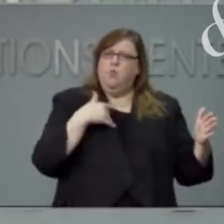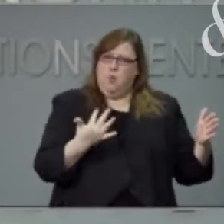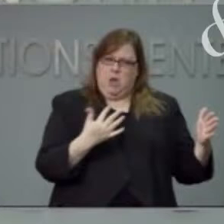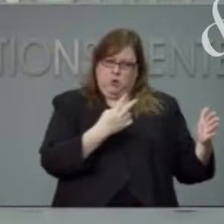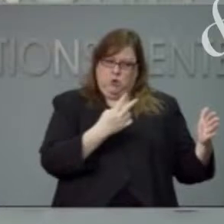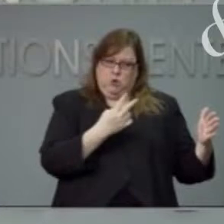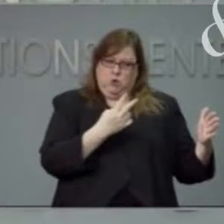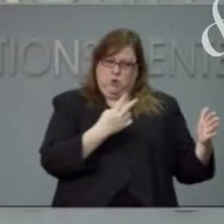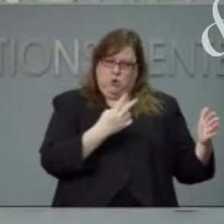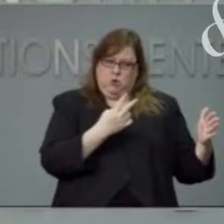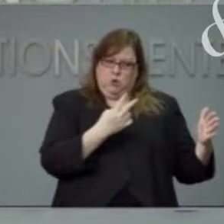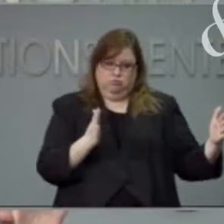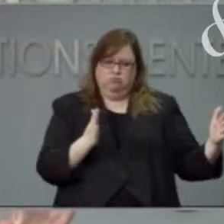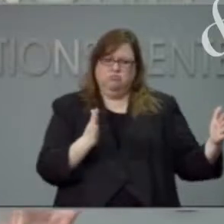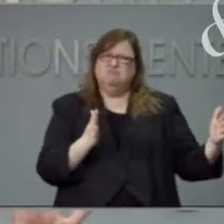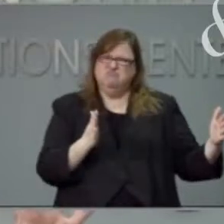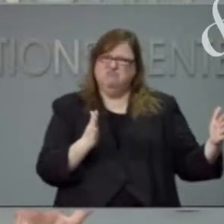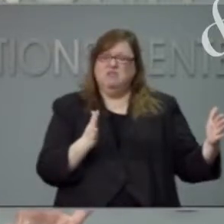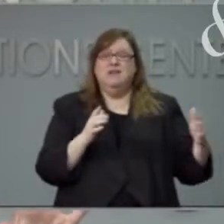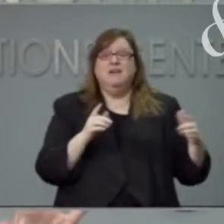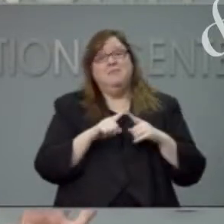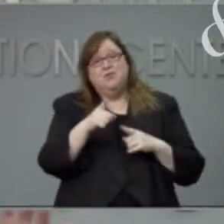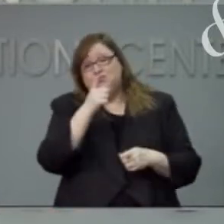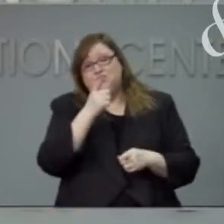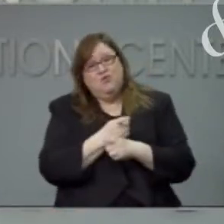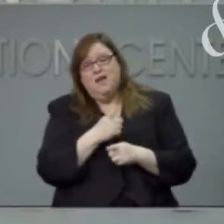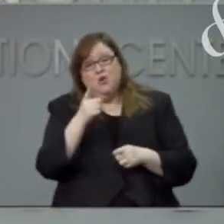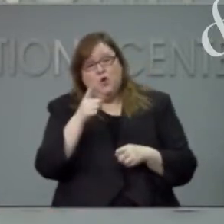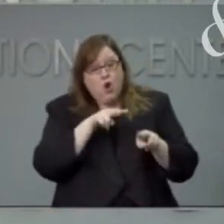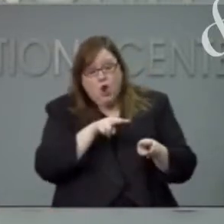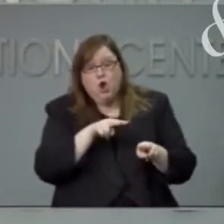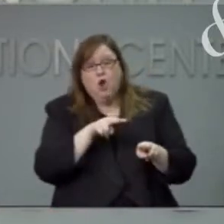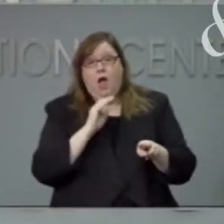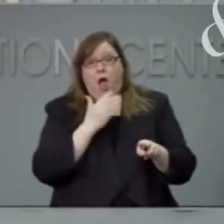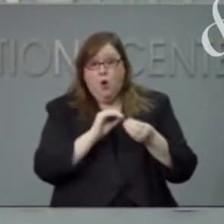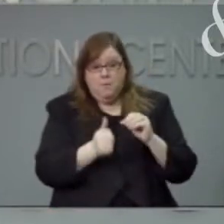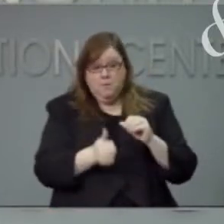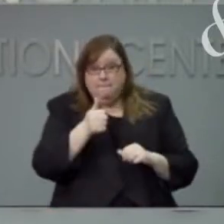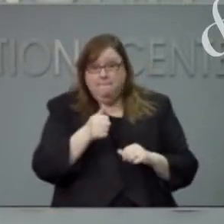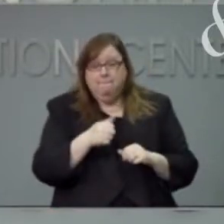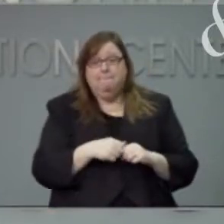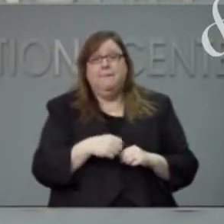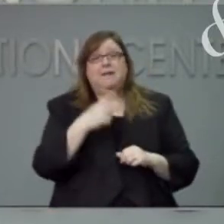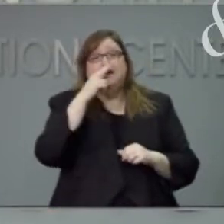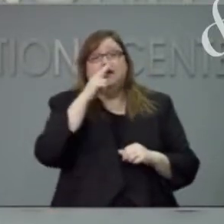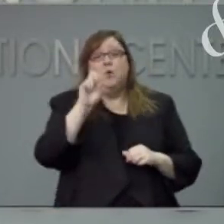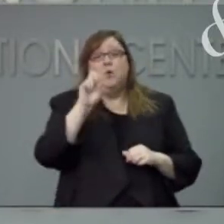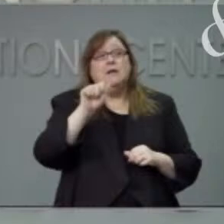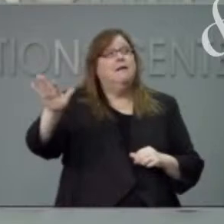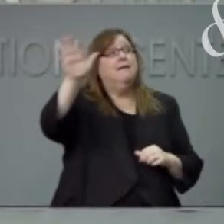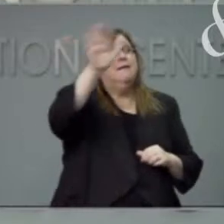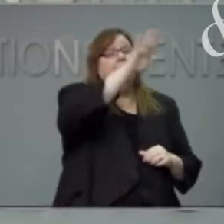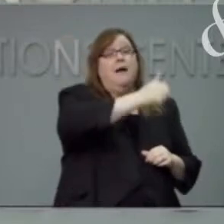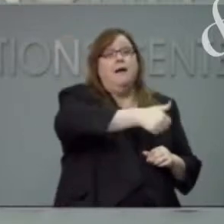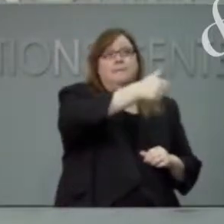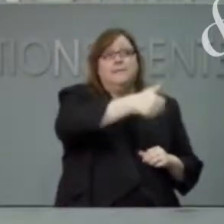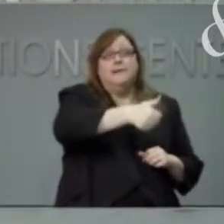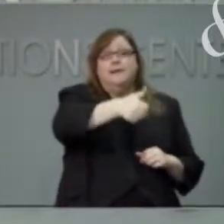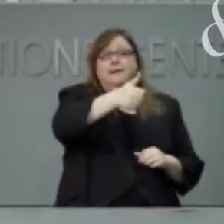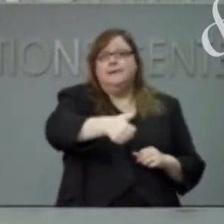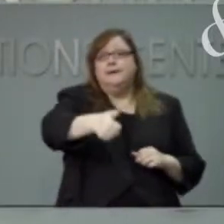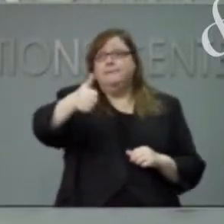happening and you see what's happening across the country and know that we're getting into the fall and winter, you